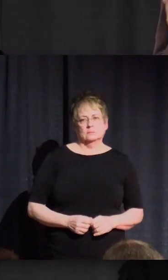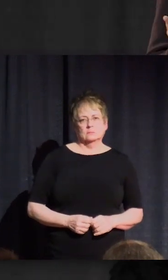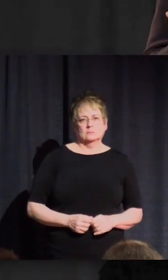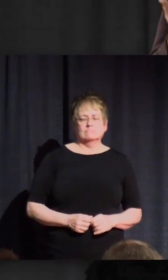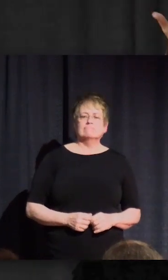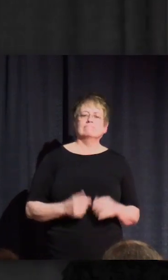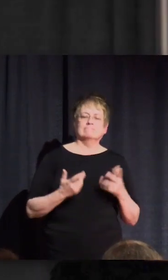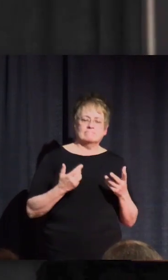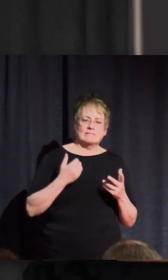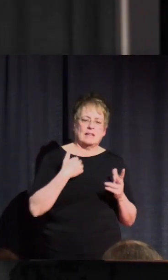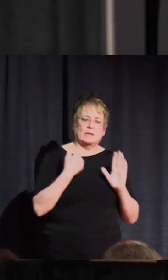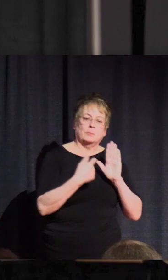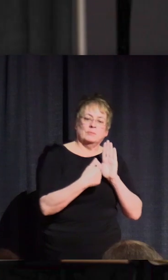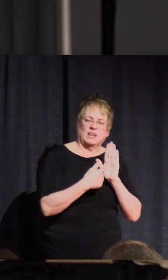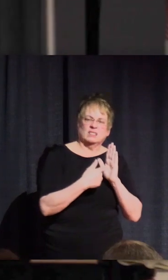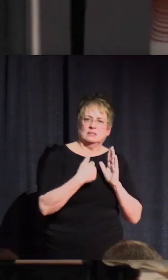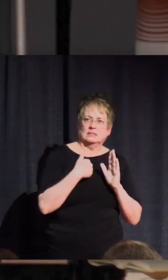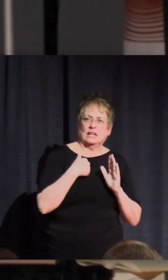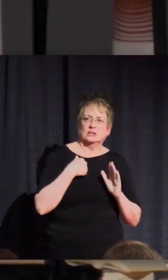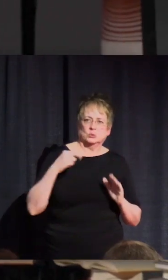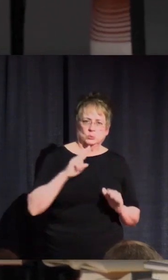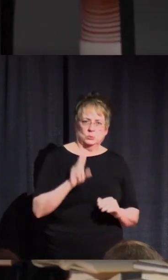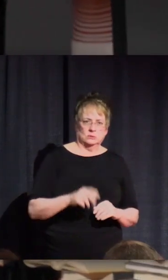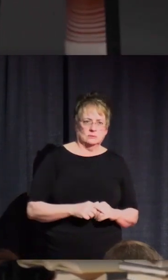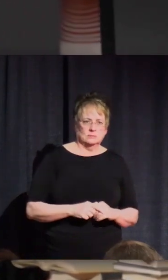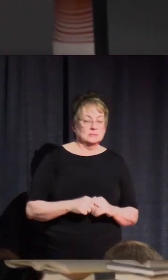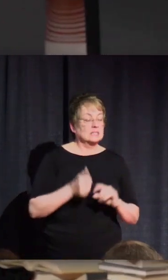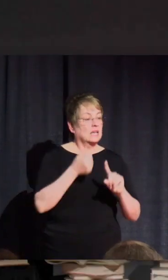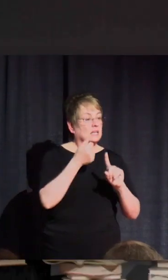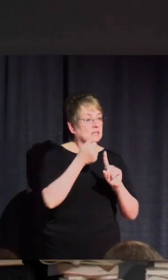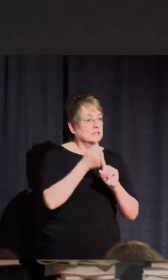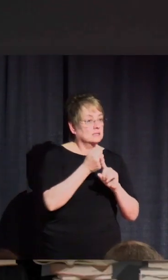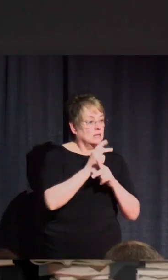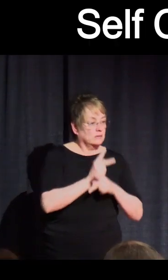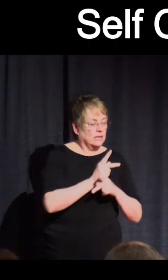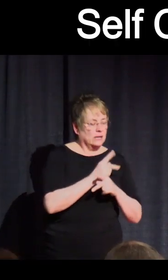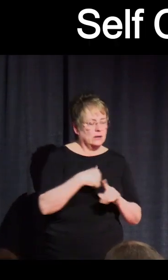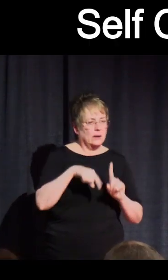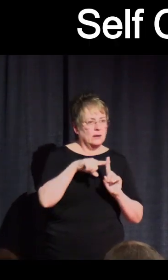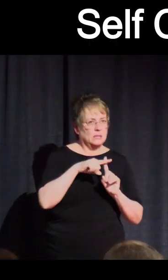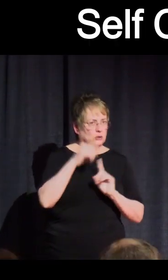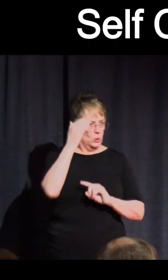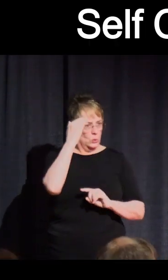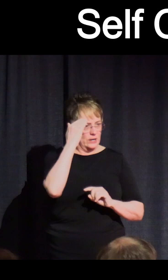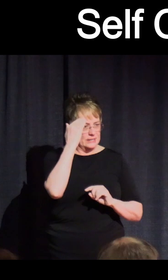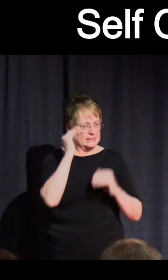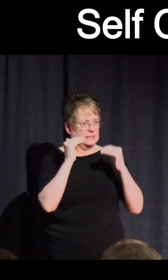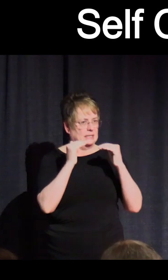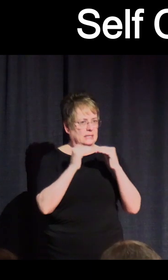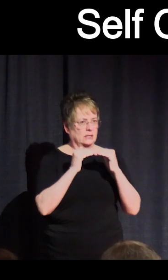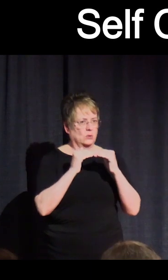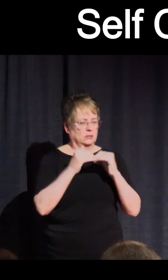I'd like to share the model that I utilize. Self-care plus awareness equals boundaries. Another way I like to look at